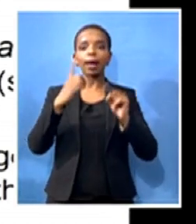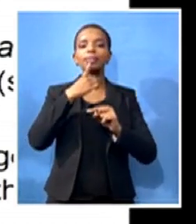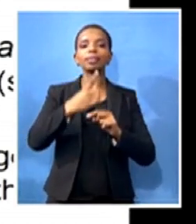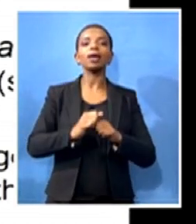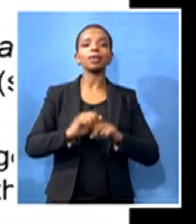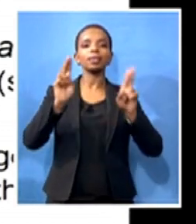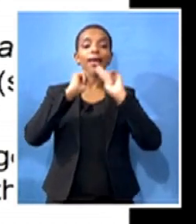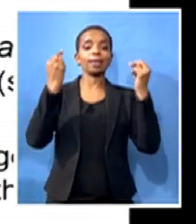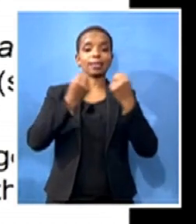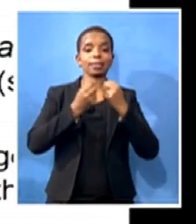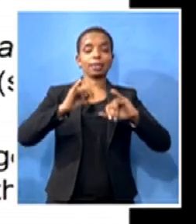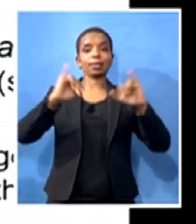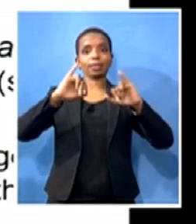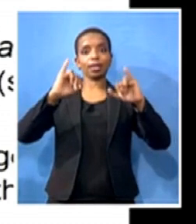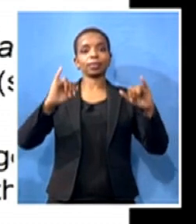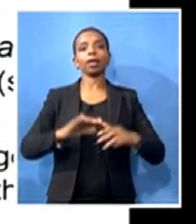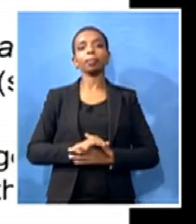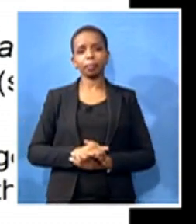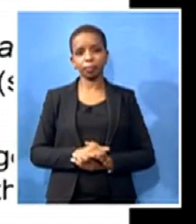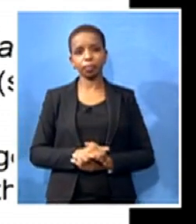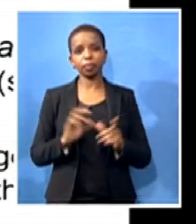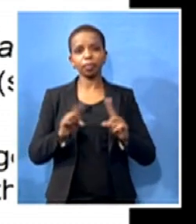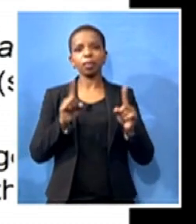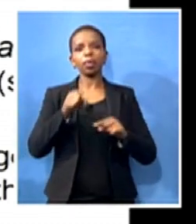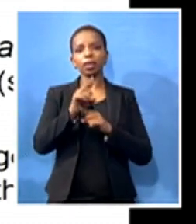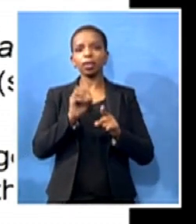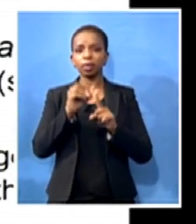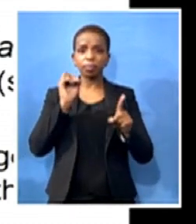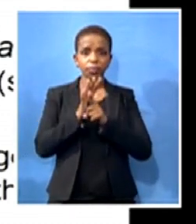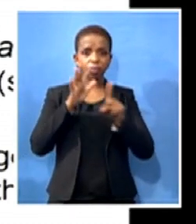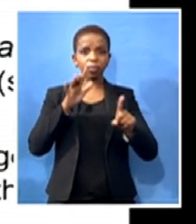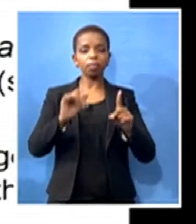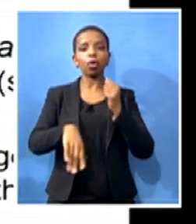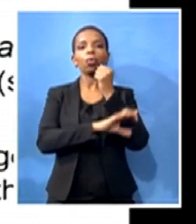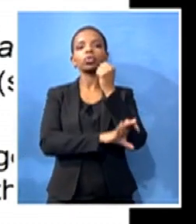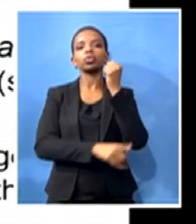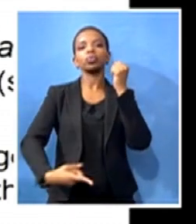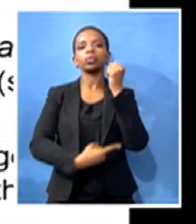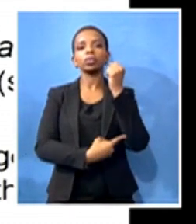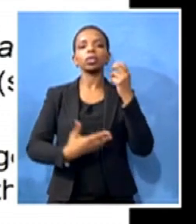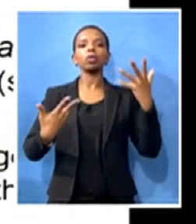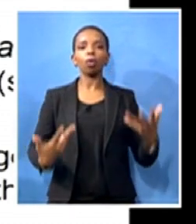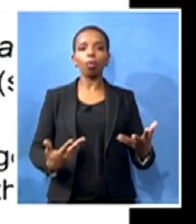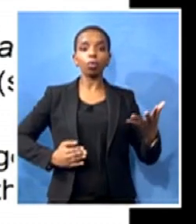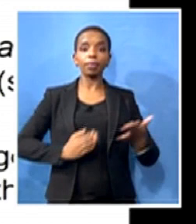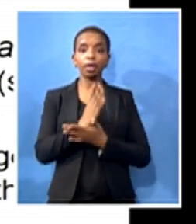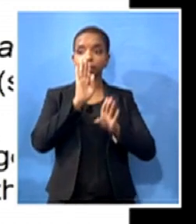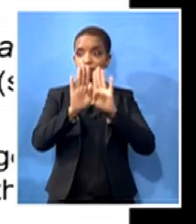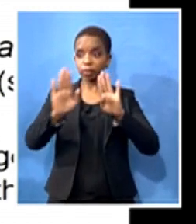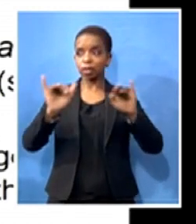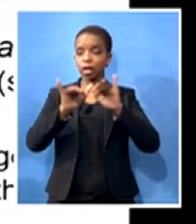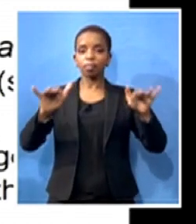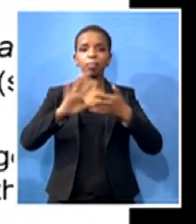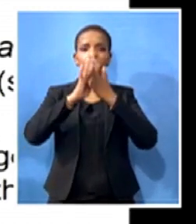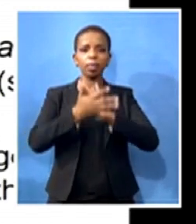the supremacy of the Constitution at all or the Bill of Rights. It's not a state of emergency, and therefore